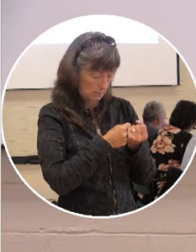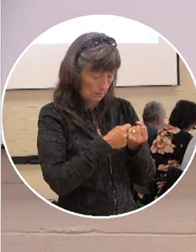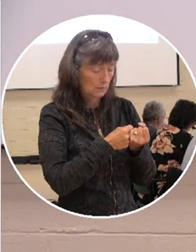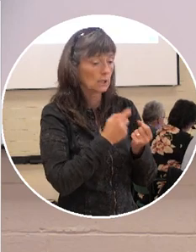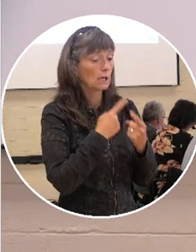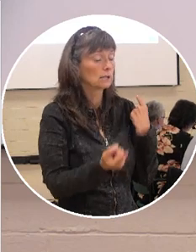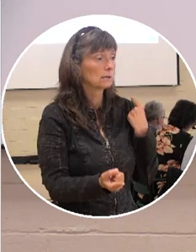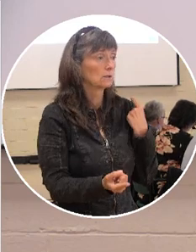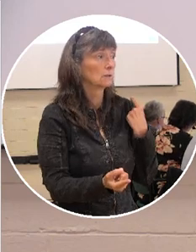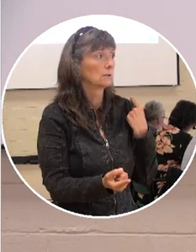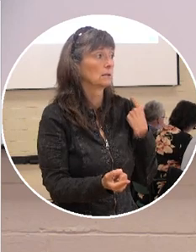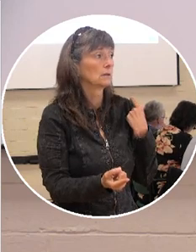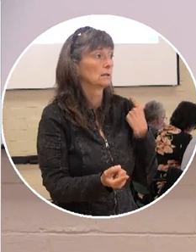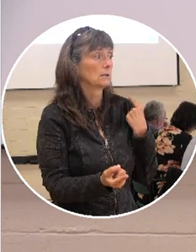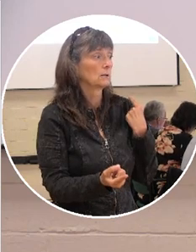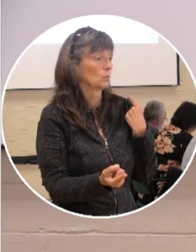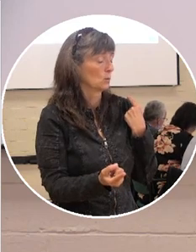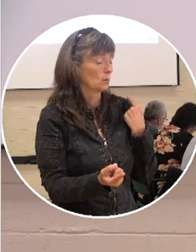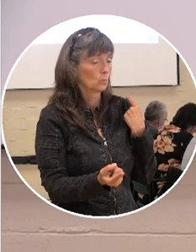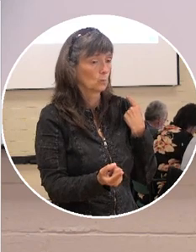Aye. Those against?